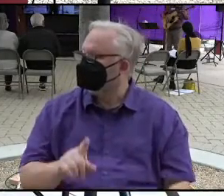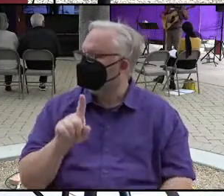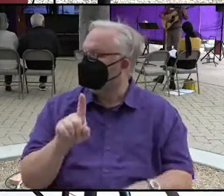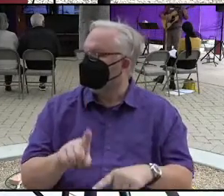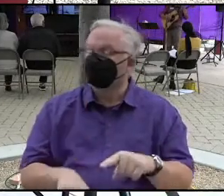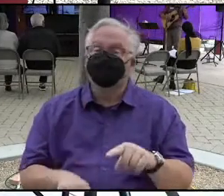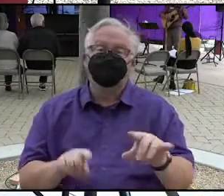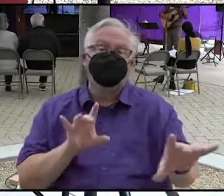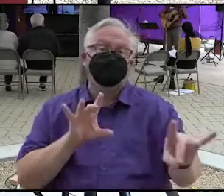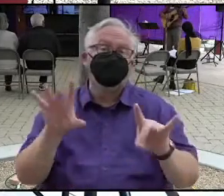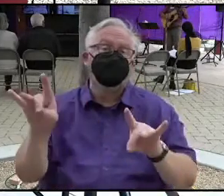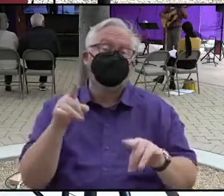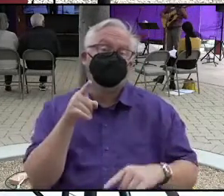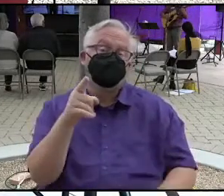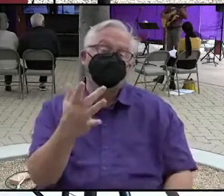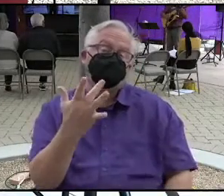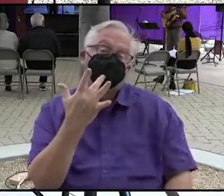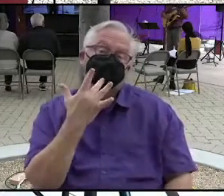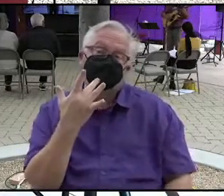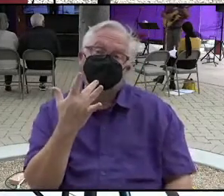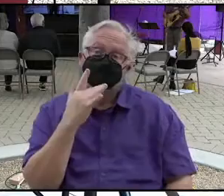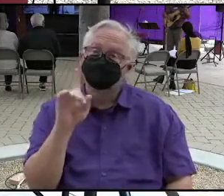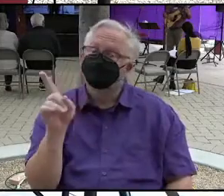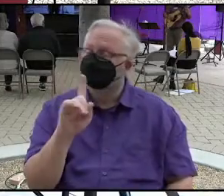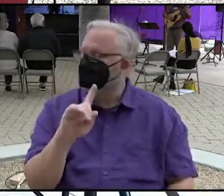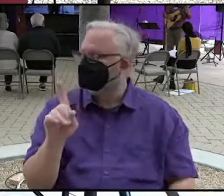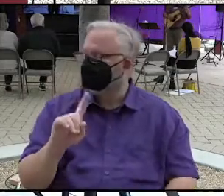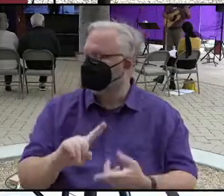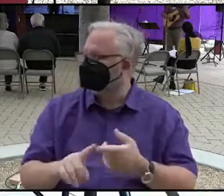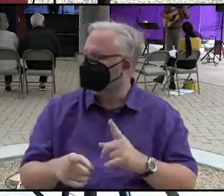You can't pick the friends you prefer.